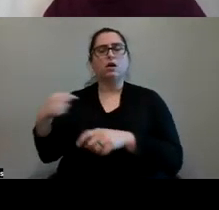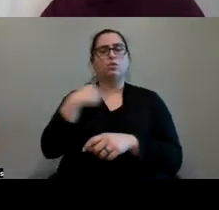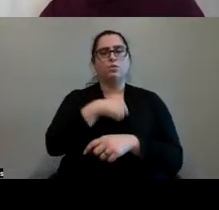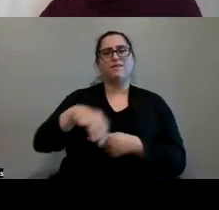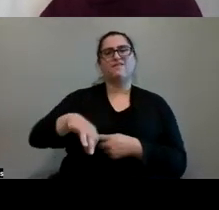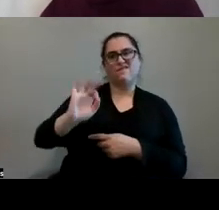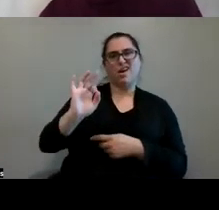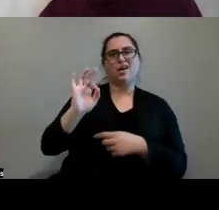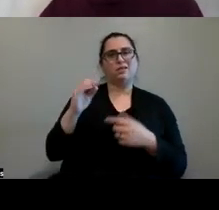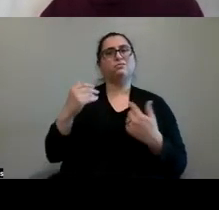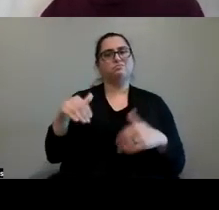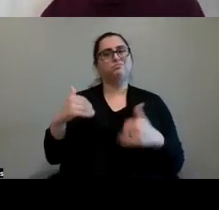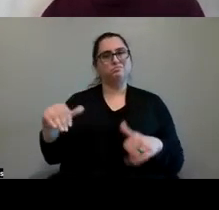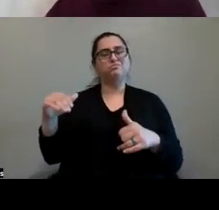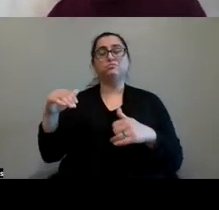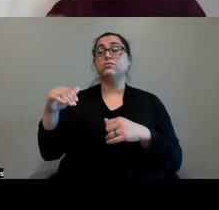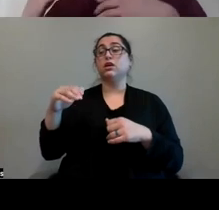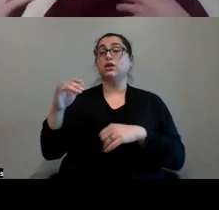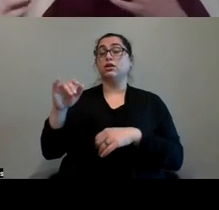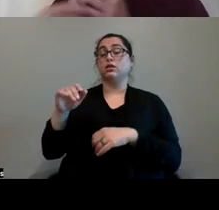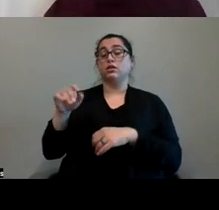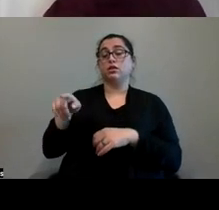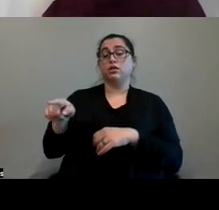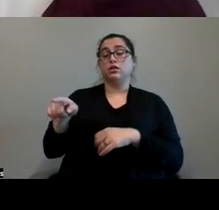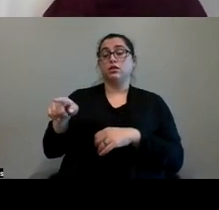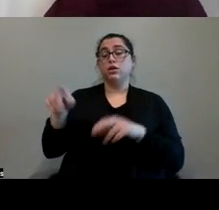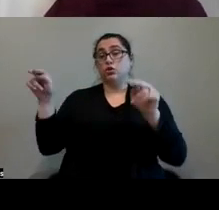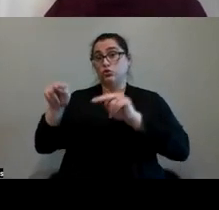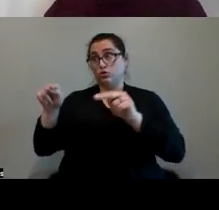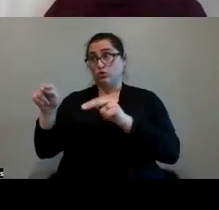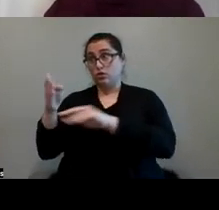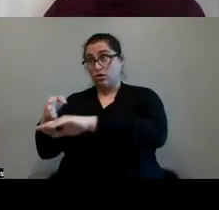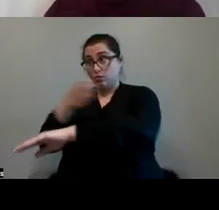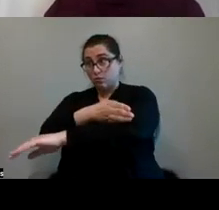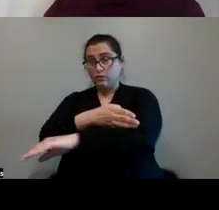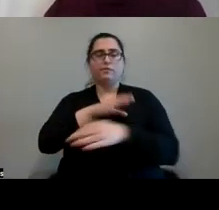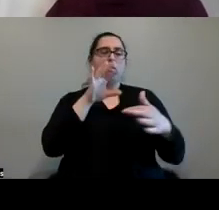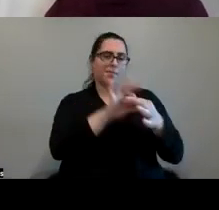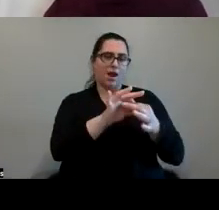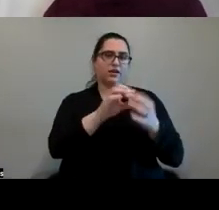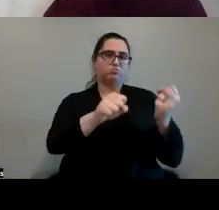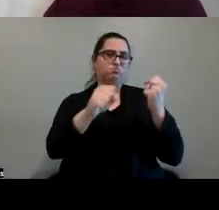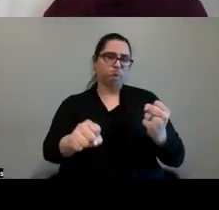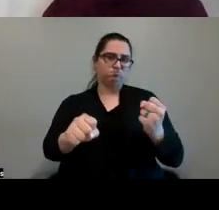pretty well correlated with improvements in neutralization as well.